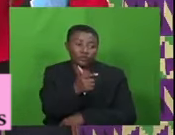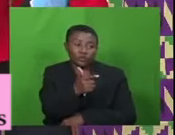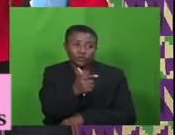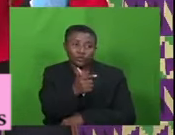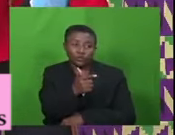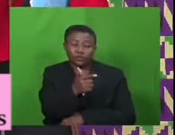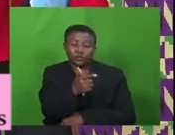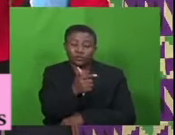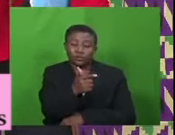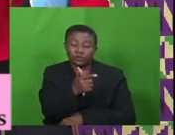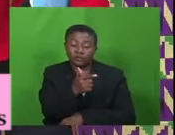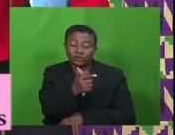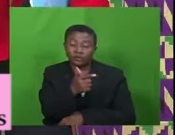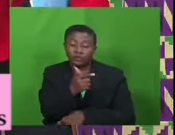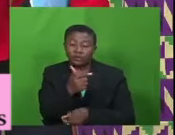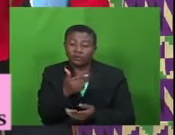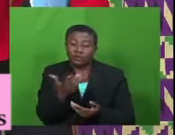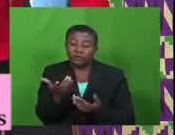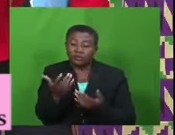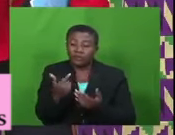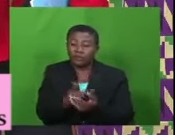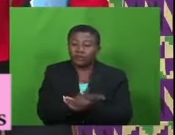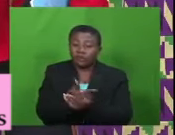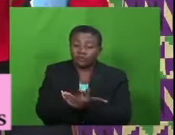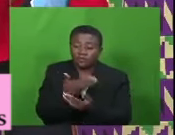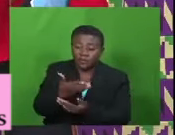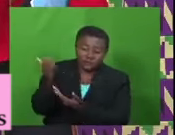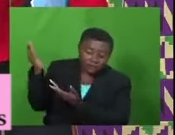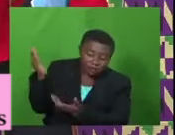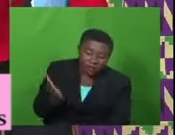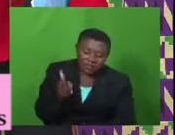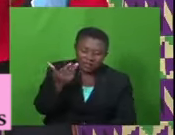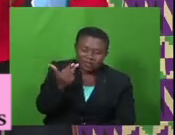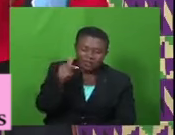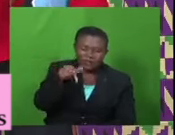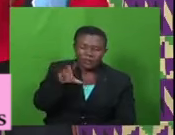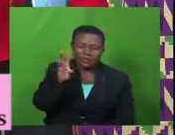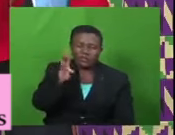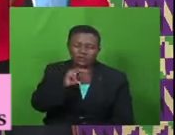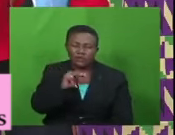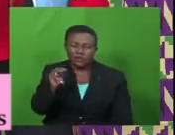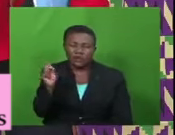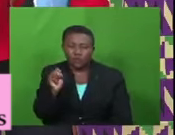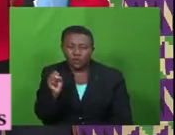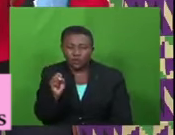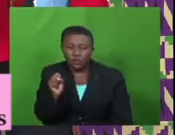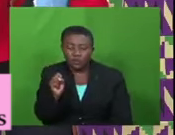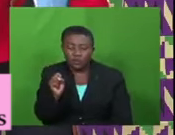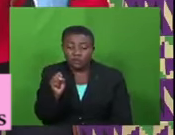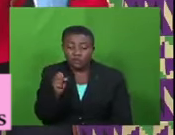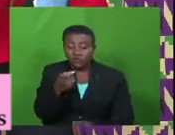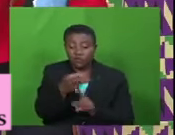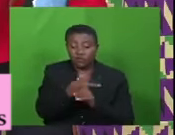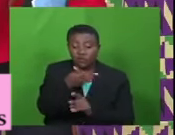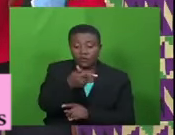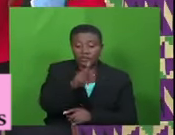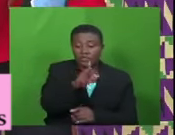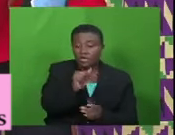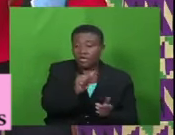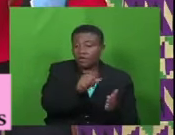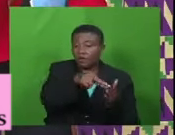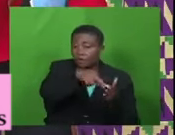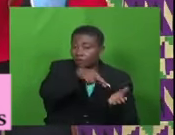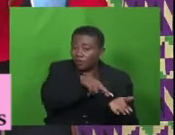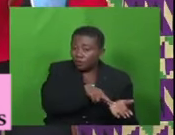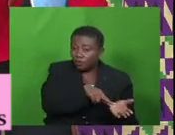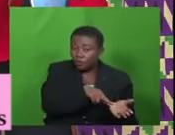total import bill was put at $13.7 billion United States dollars, according to GRA icons. On